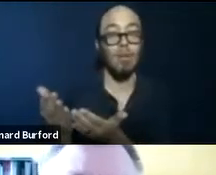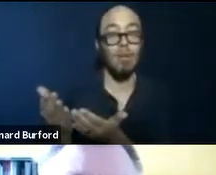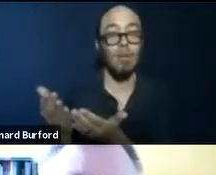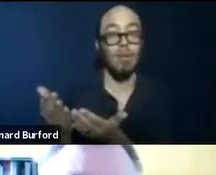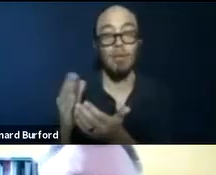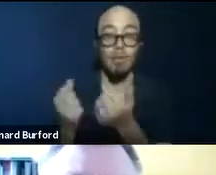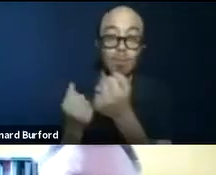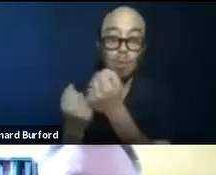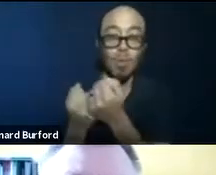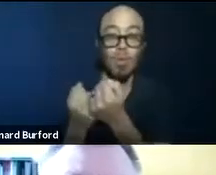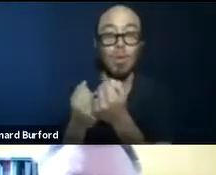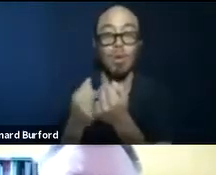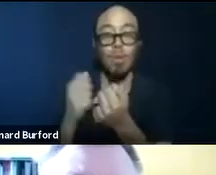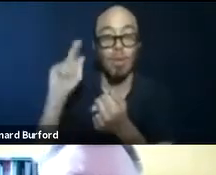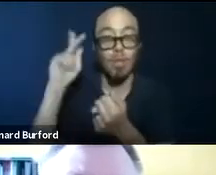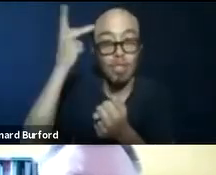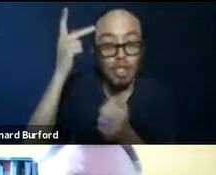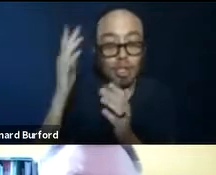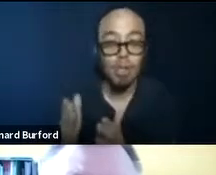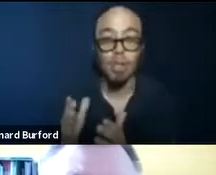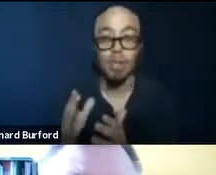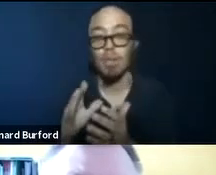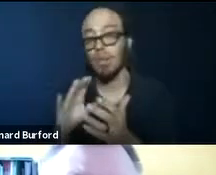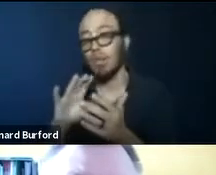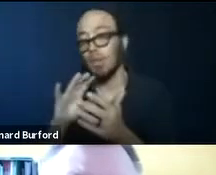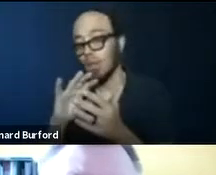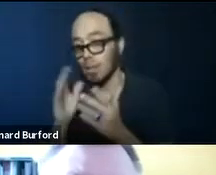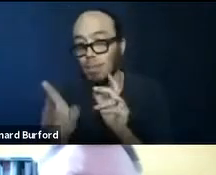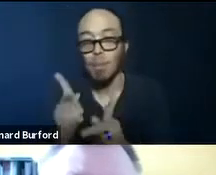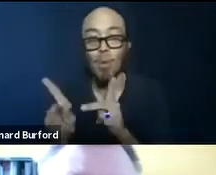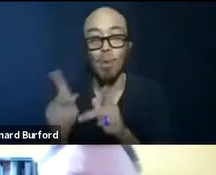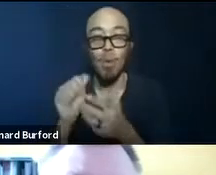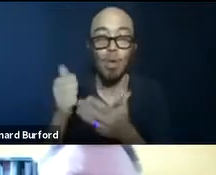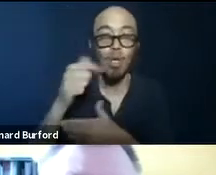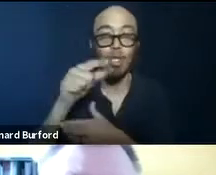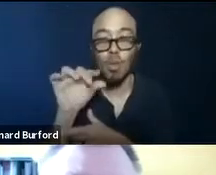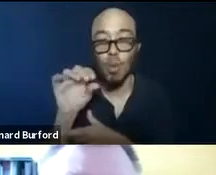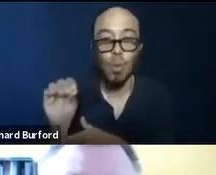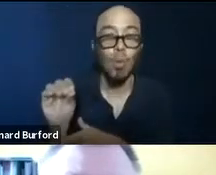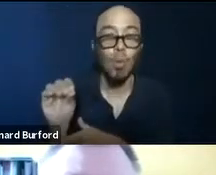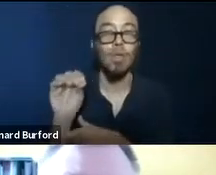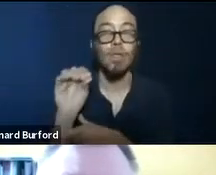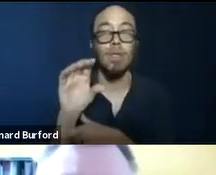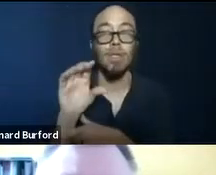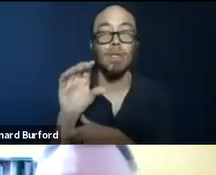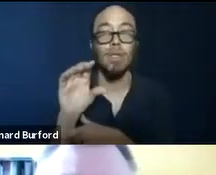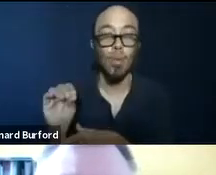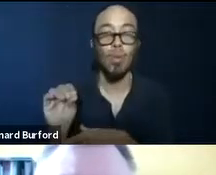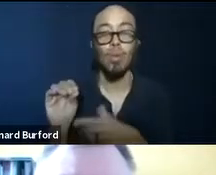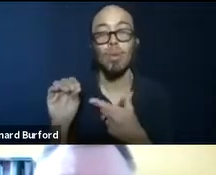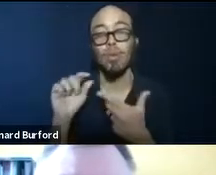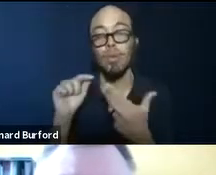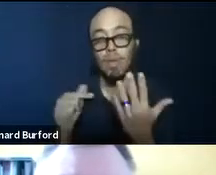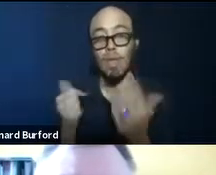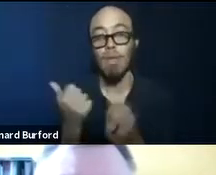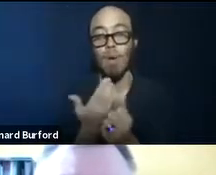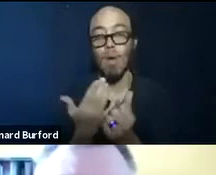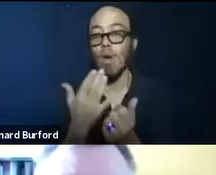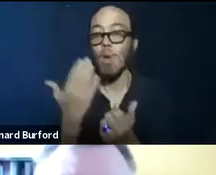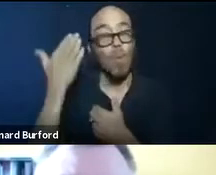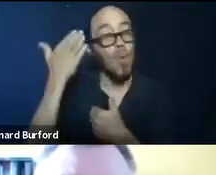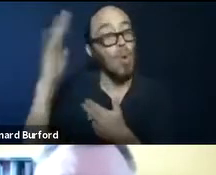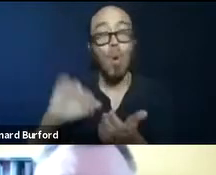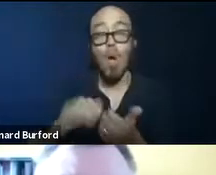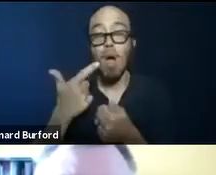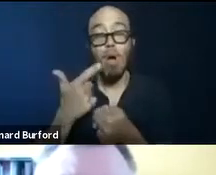politicians, and to our partners from all over the world. We do not know yet how